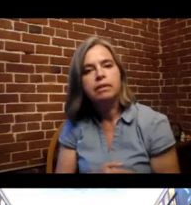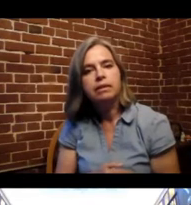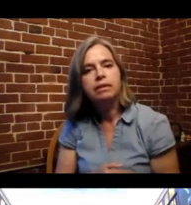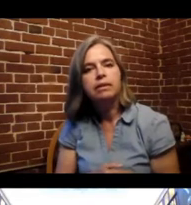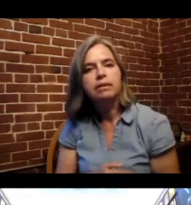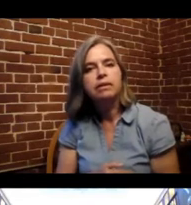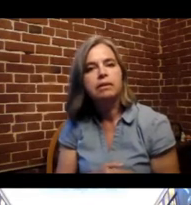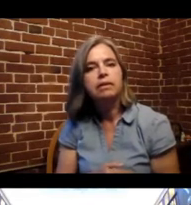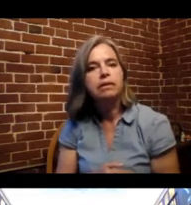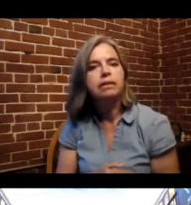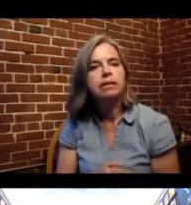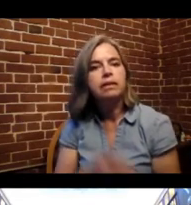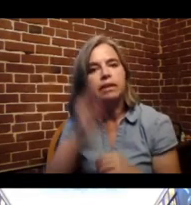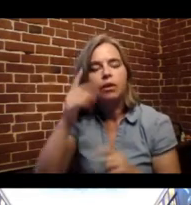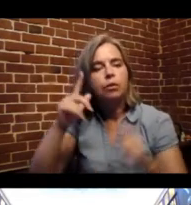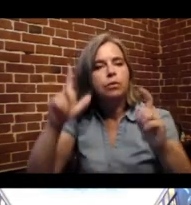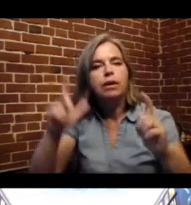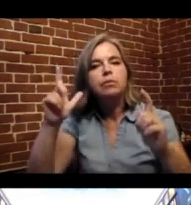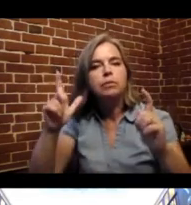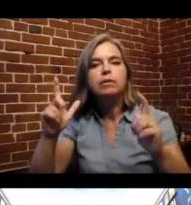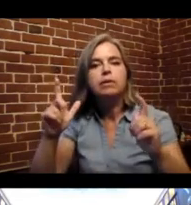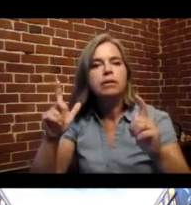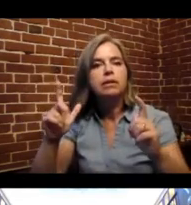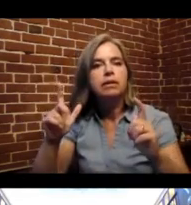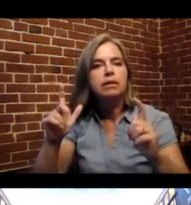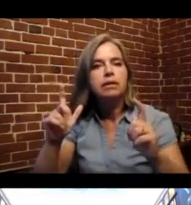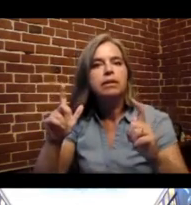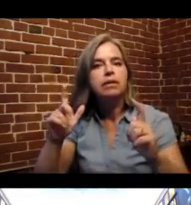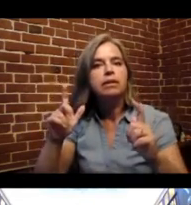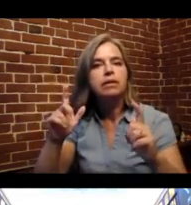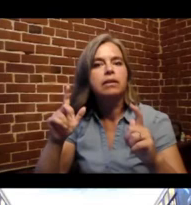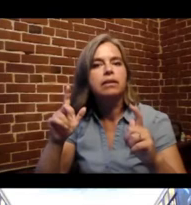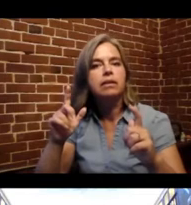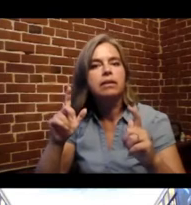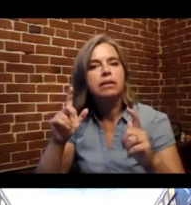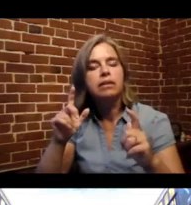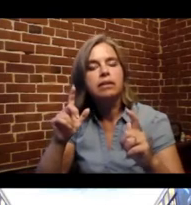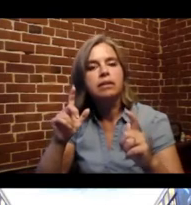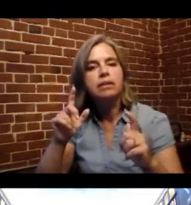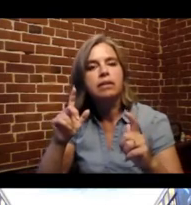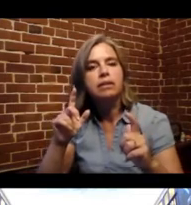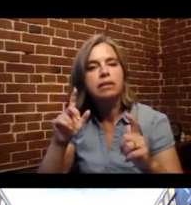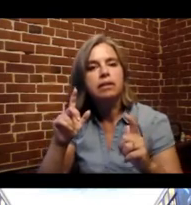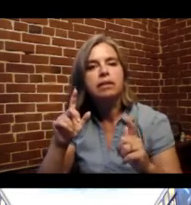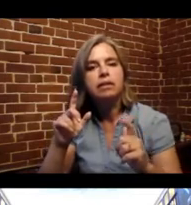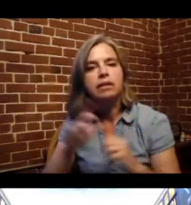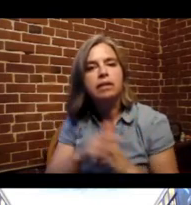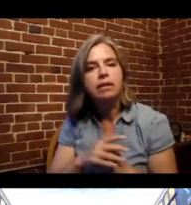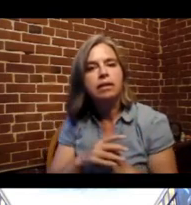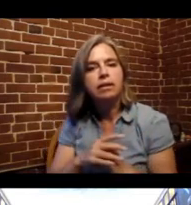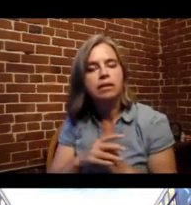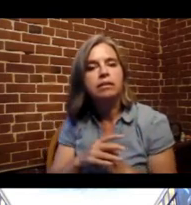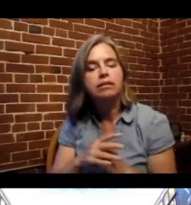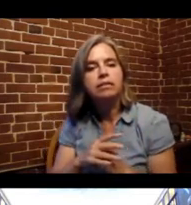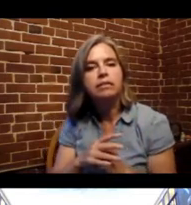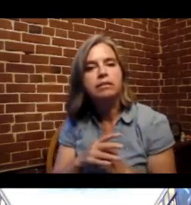know, with the camera, then you take another step with the drawing, and then I find it becomes something unto itself. And